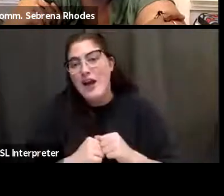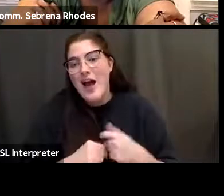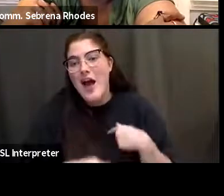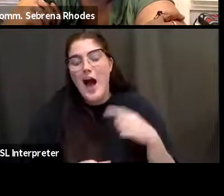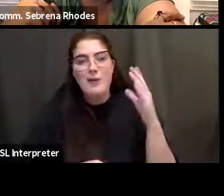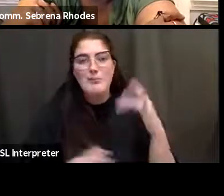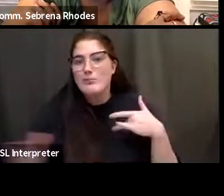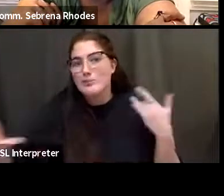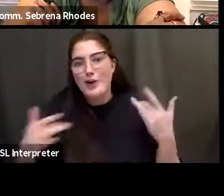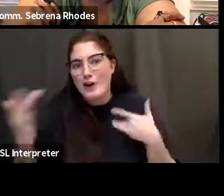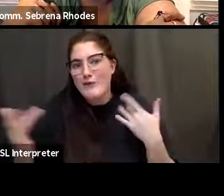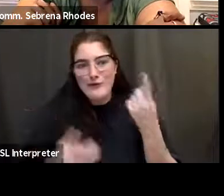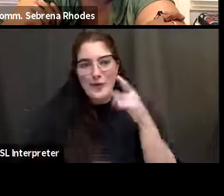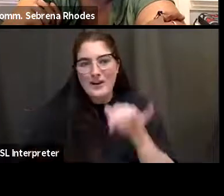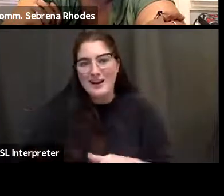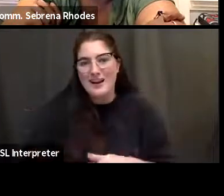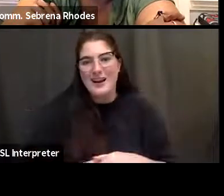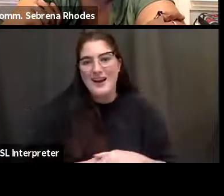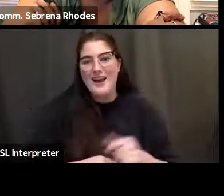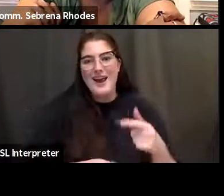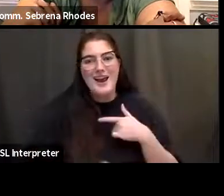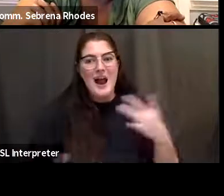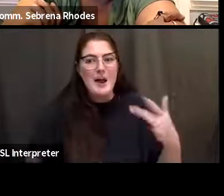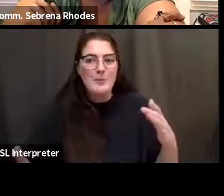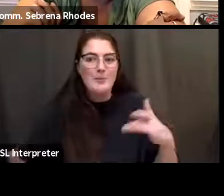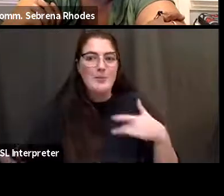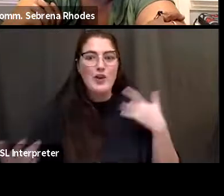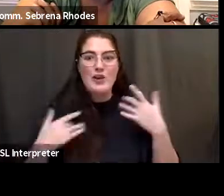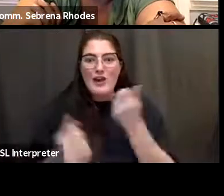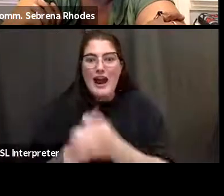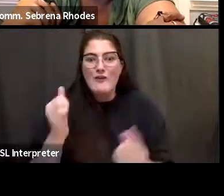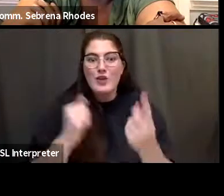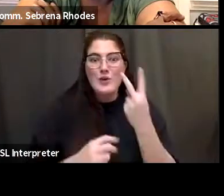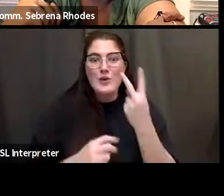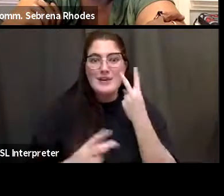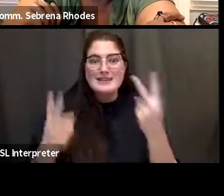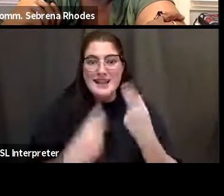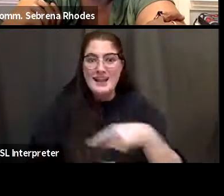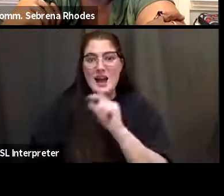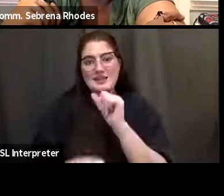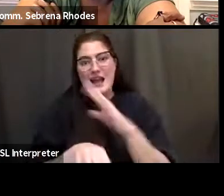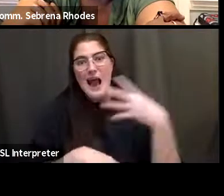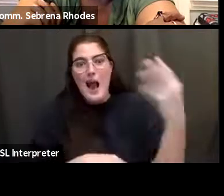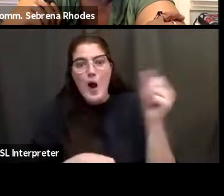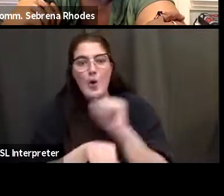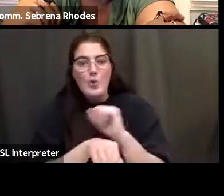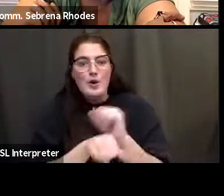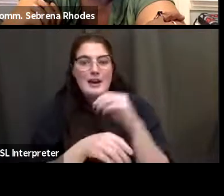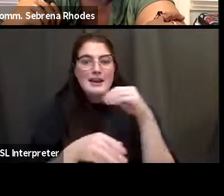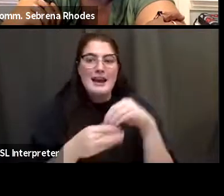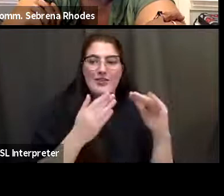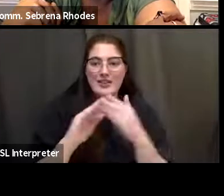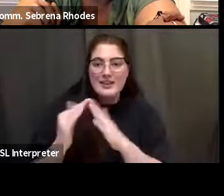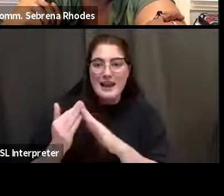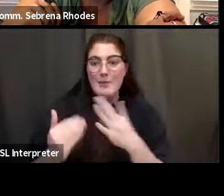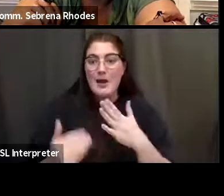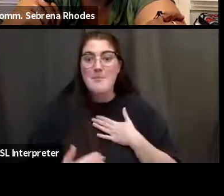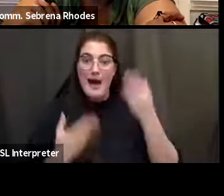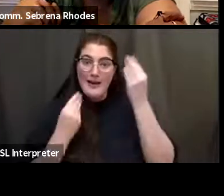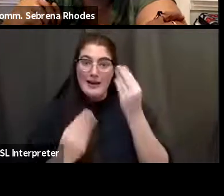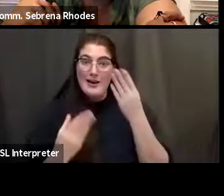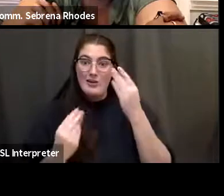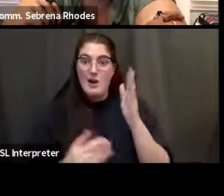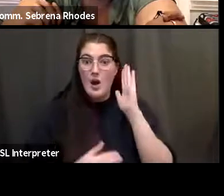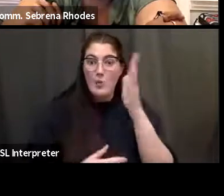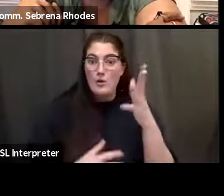looking forward to it. And I'm looking forward to everybody seeing us out working in the neighborhood. And my information will definitely